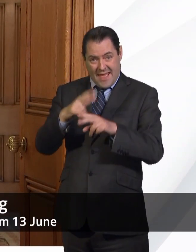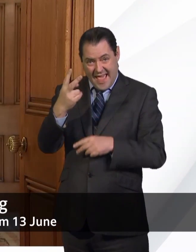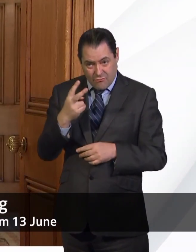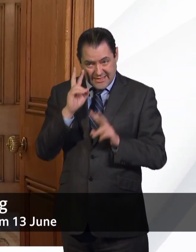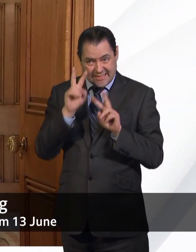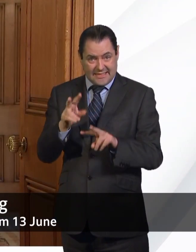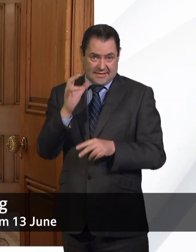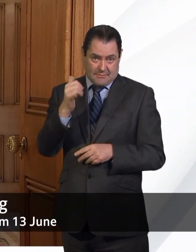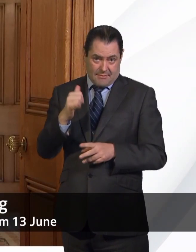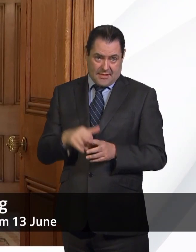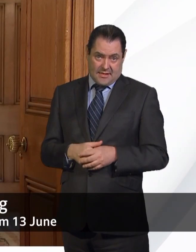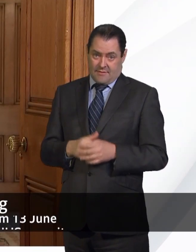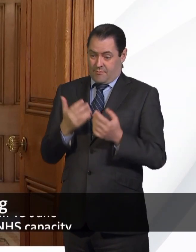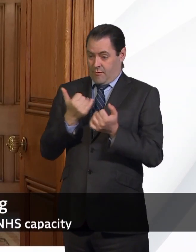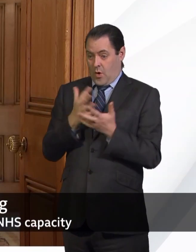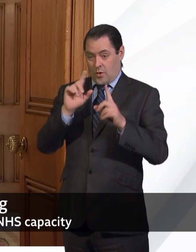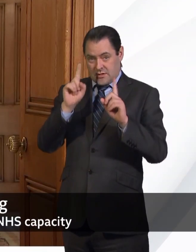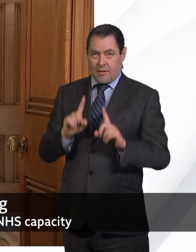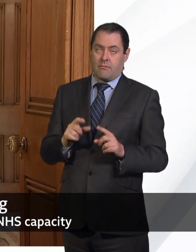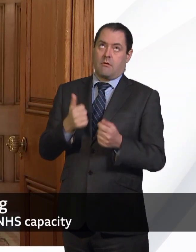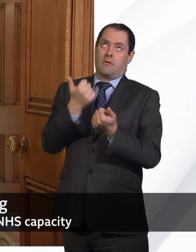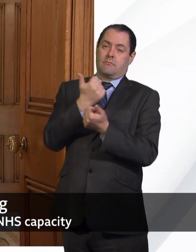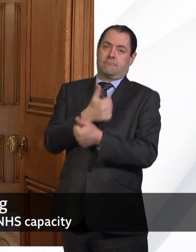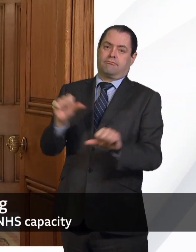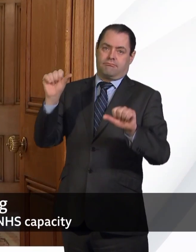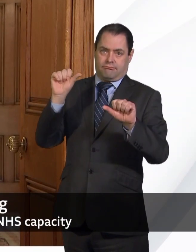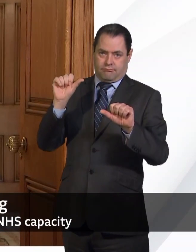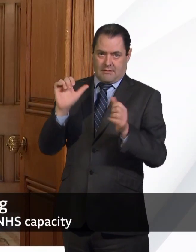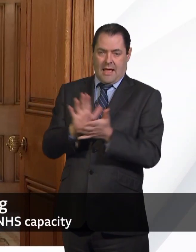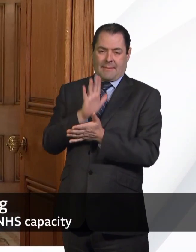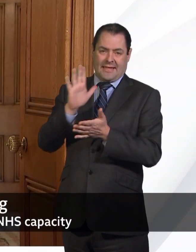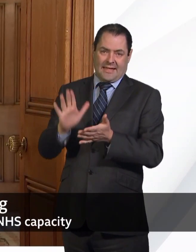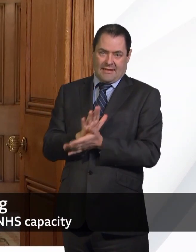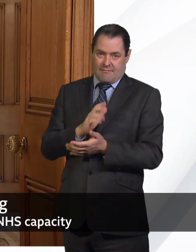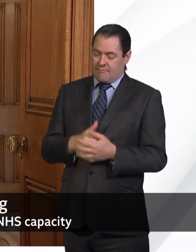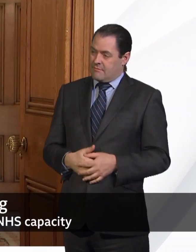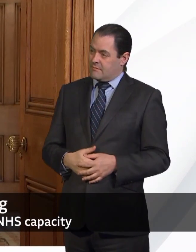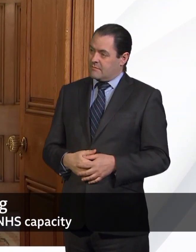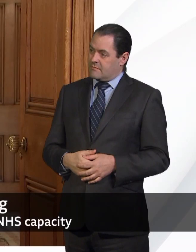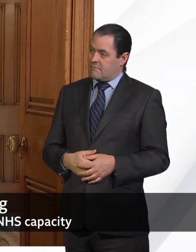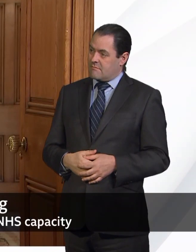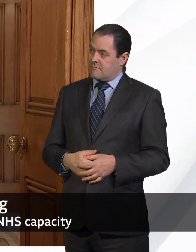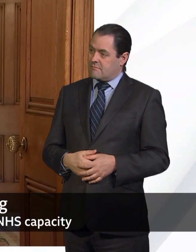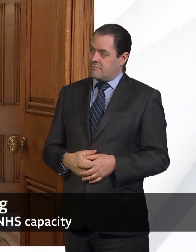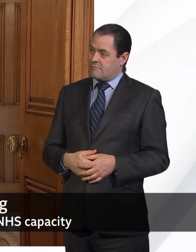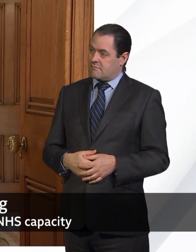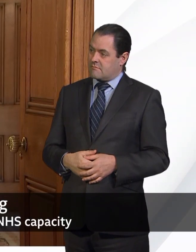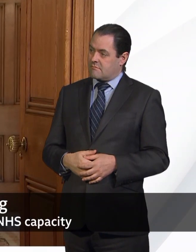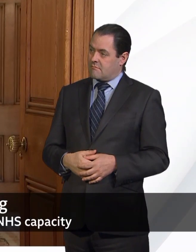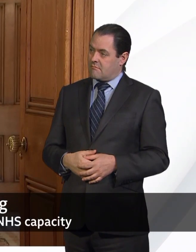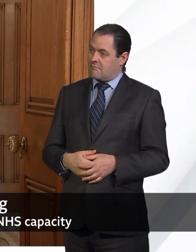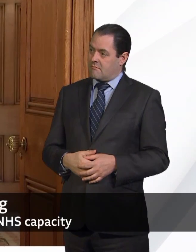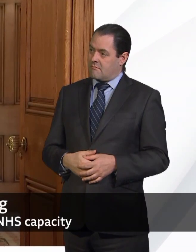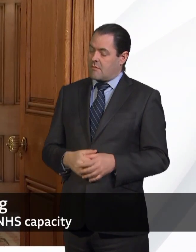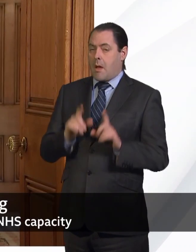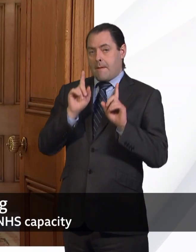that for many people this will be a long-awaited and joyful moment. But I must stress that